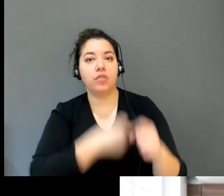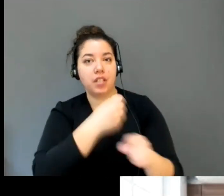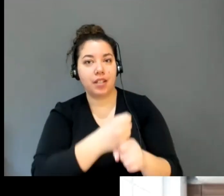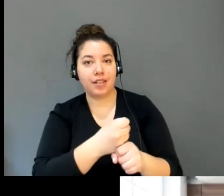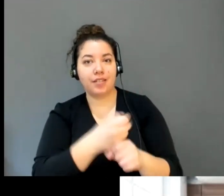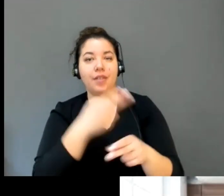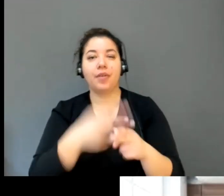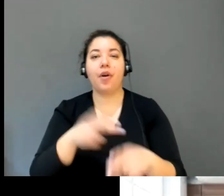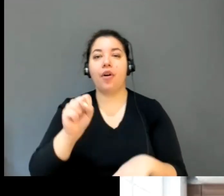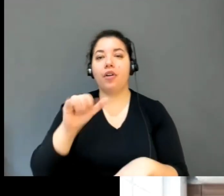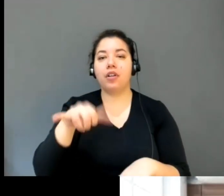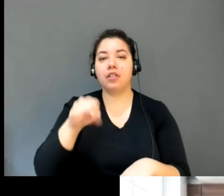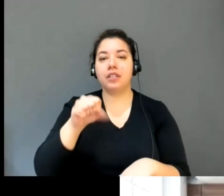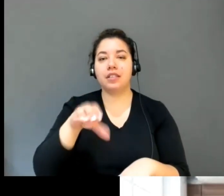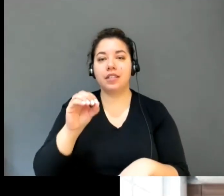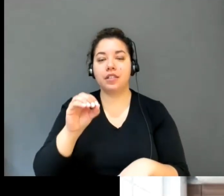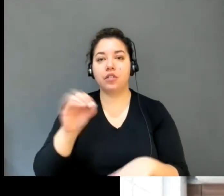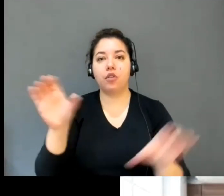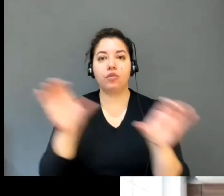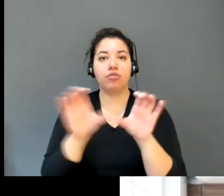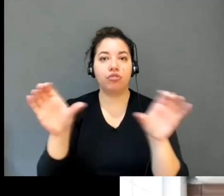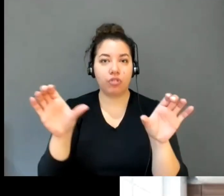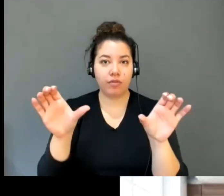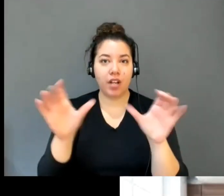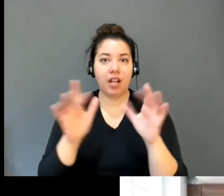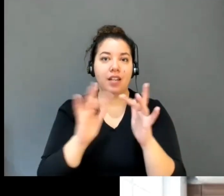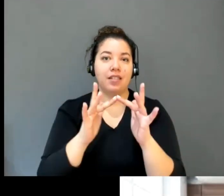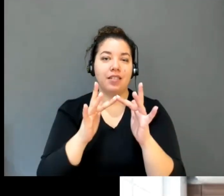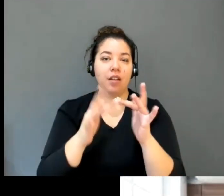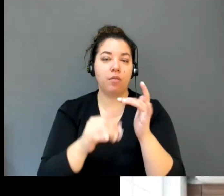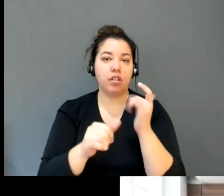Associate. They still have the program today. And it was a 2-year